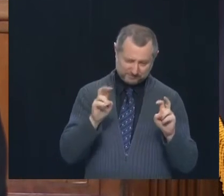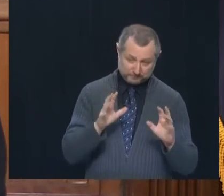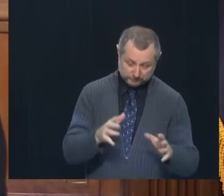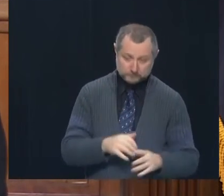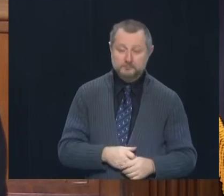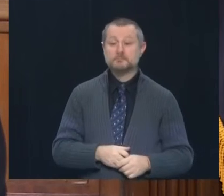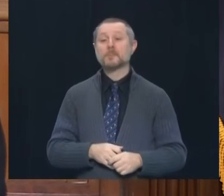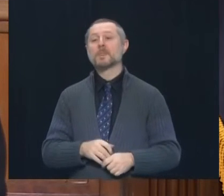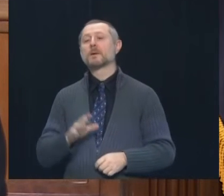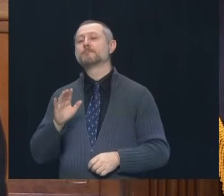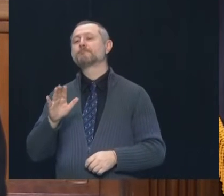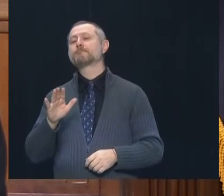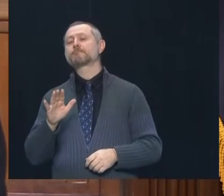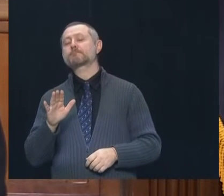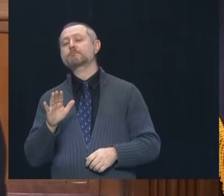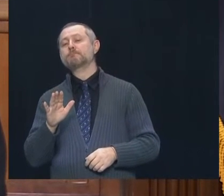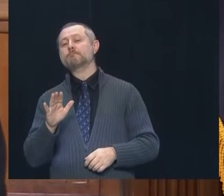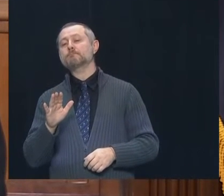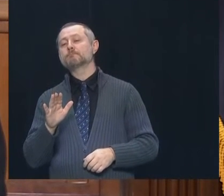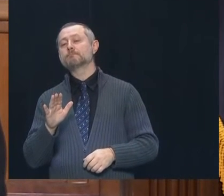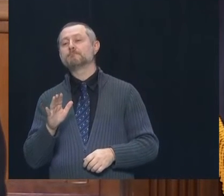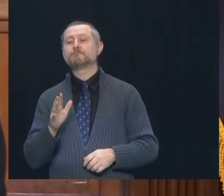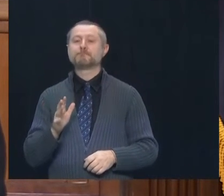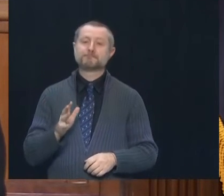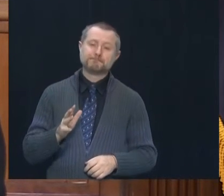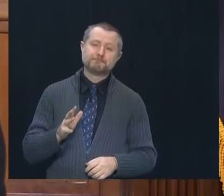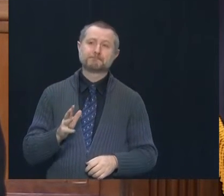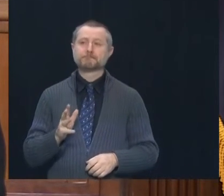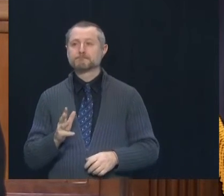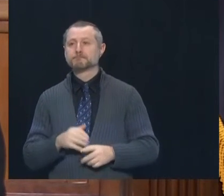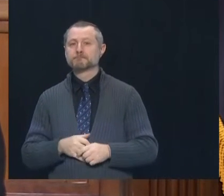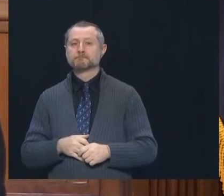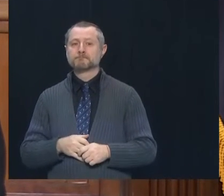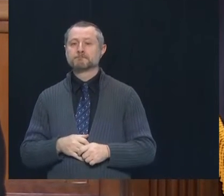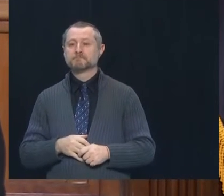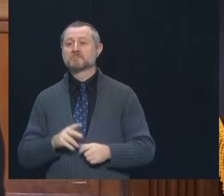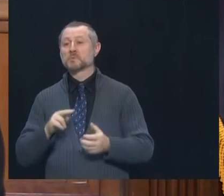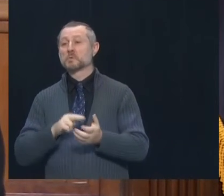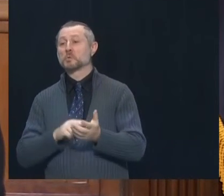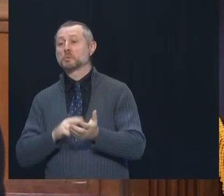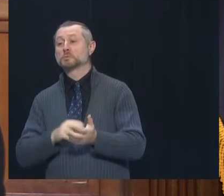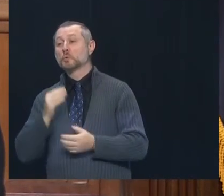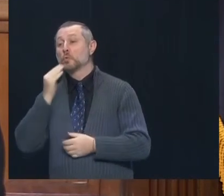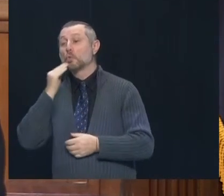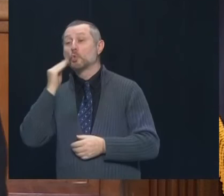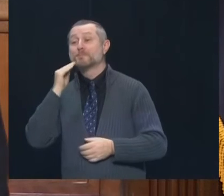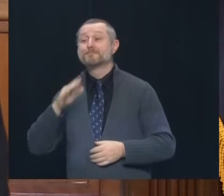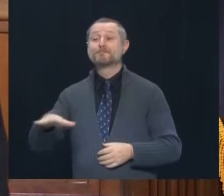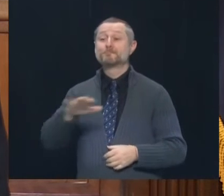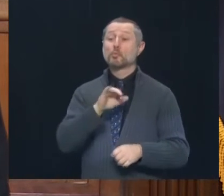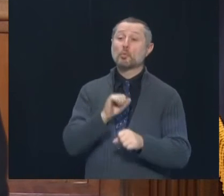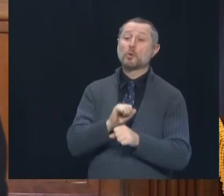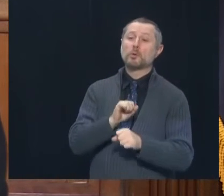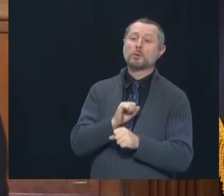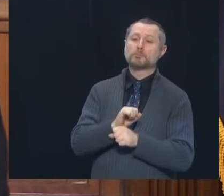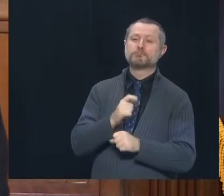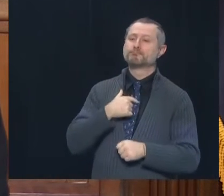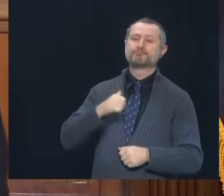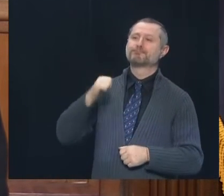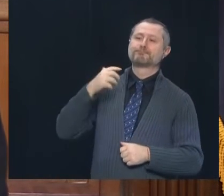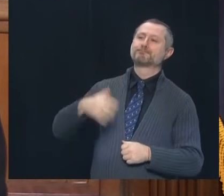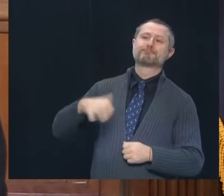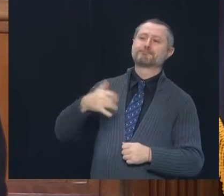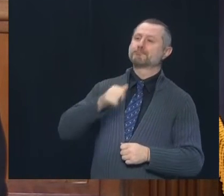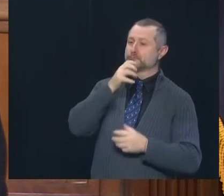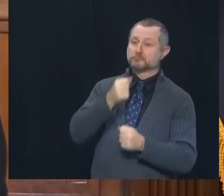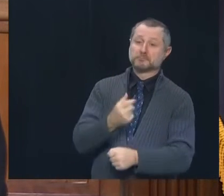What is the fall off of nursing home employees who say, I'm not taking it? I don't know.